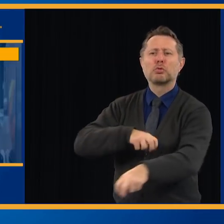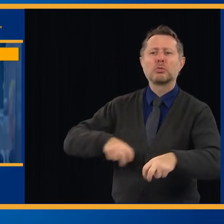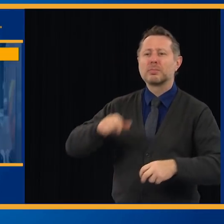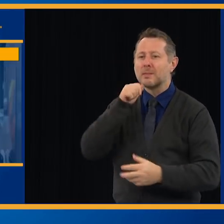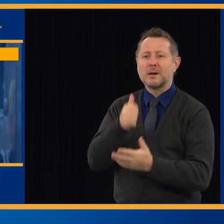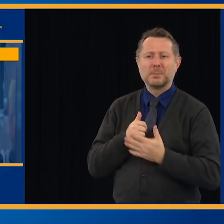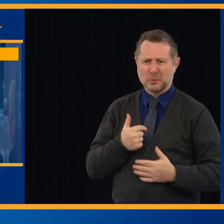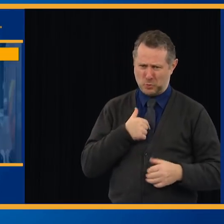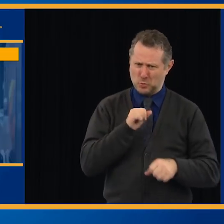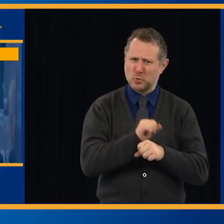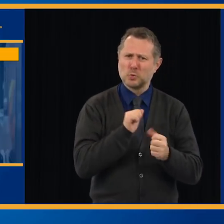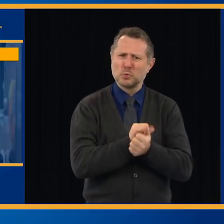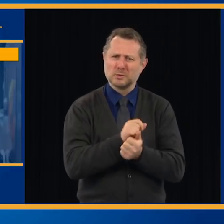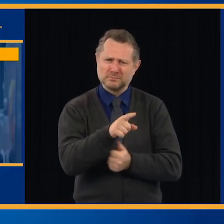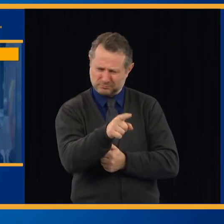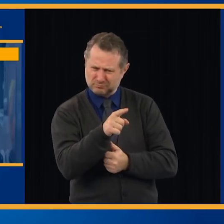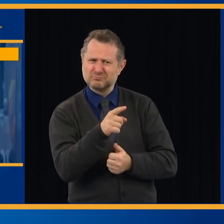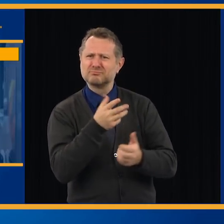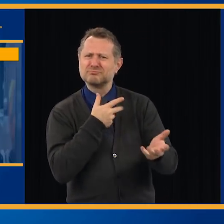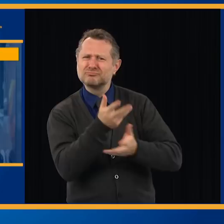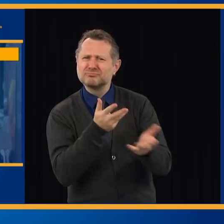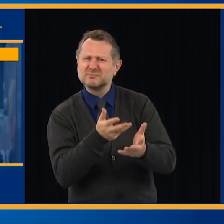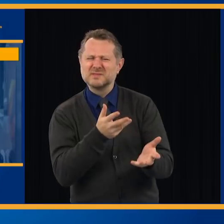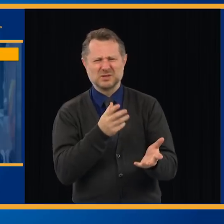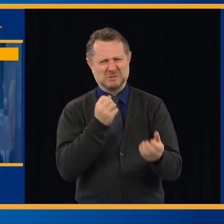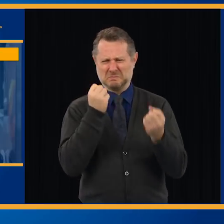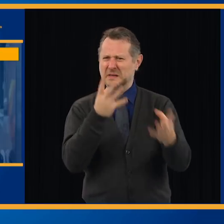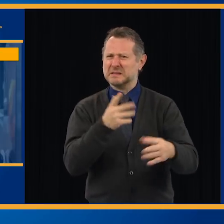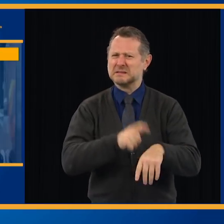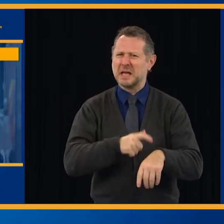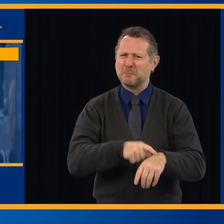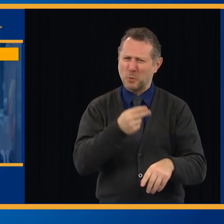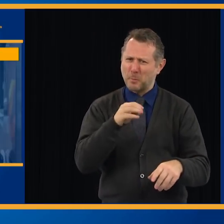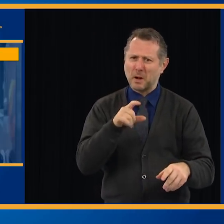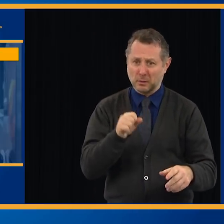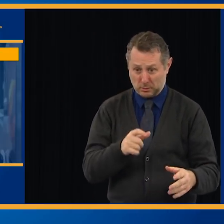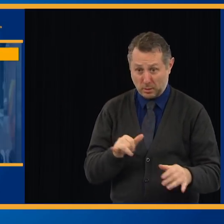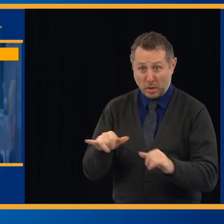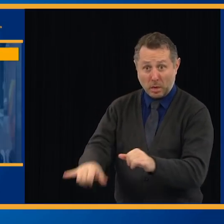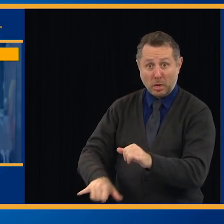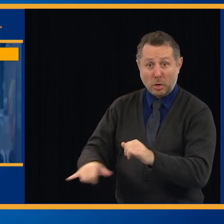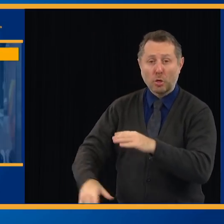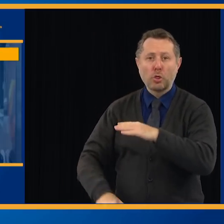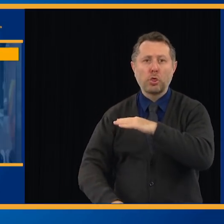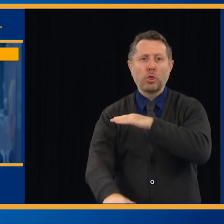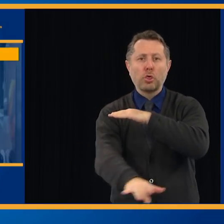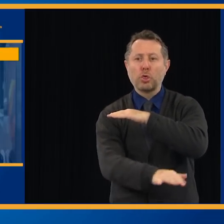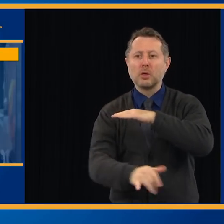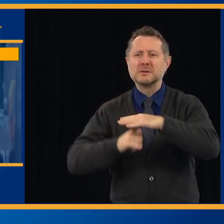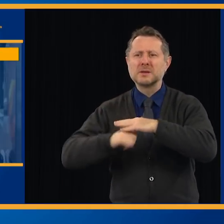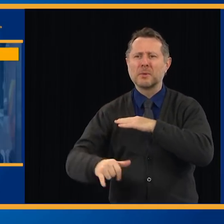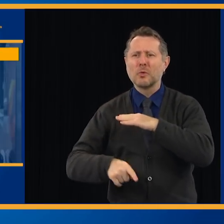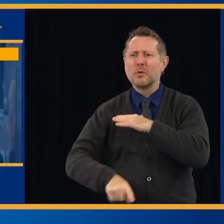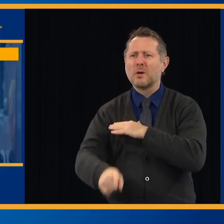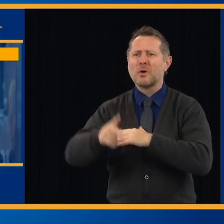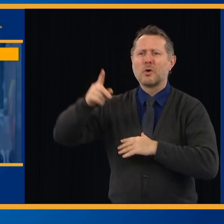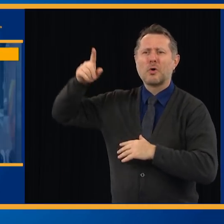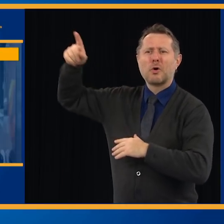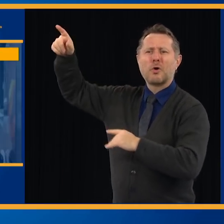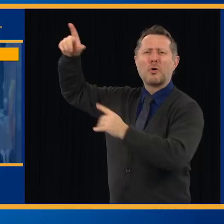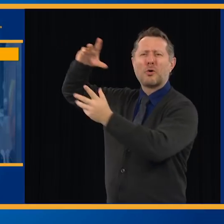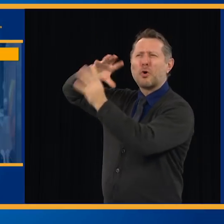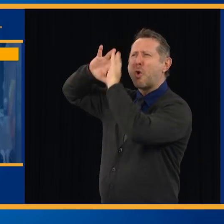people stay on the trains in the middle of a global health pandemic with no masks,